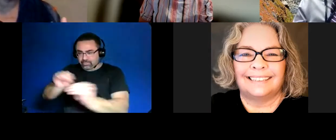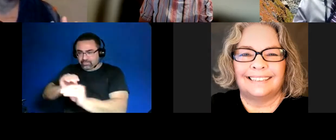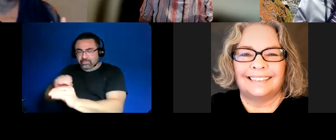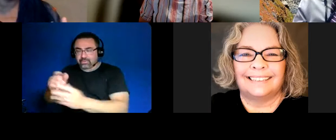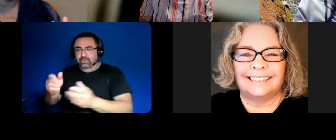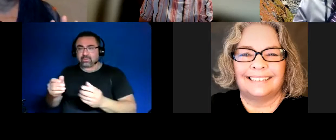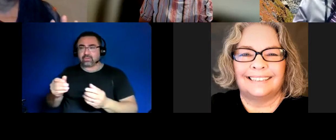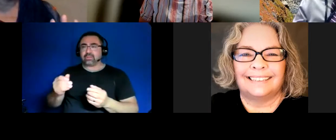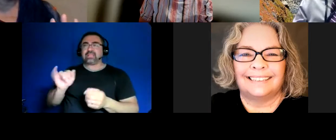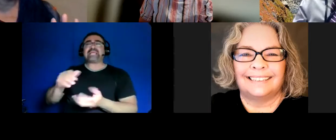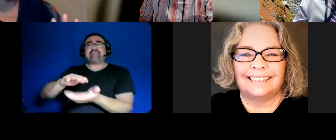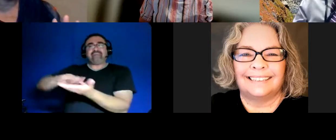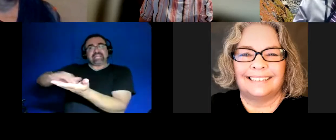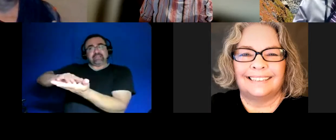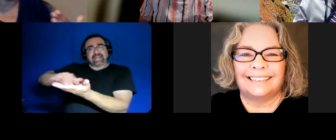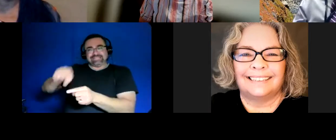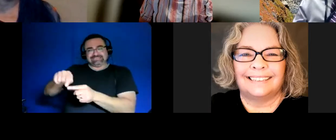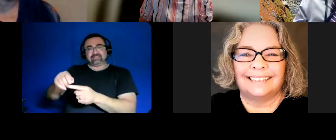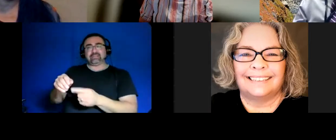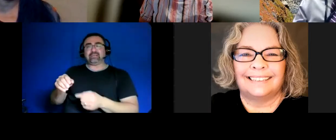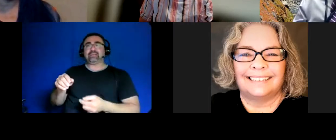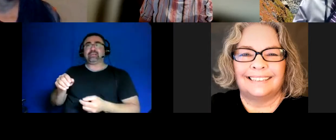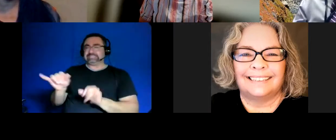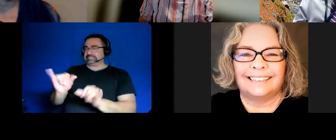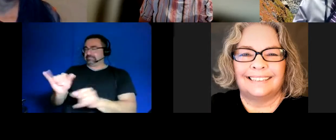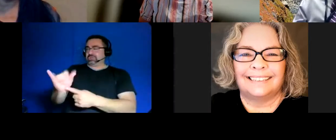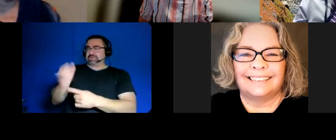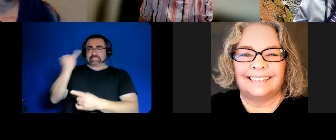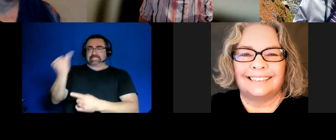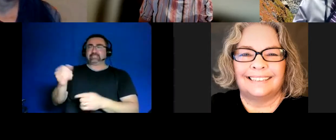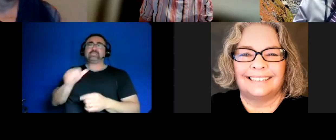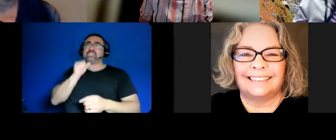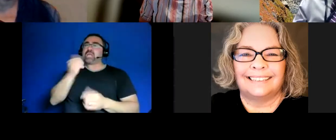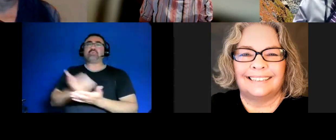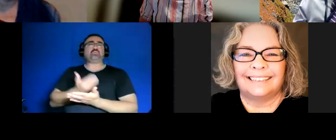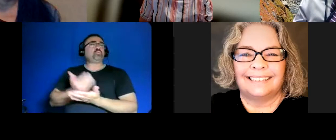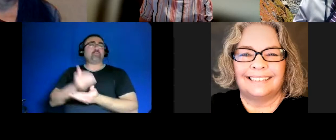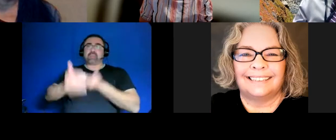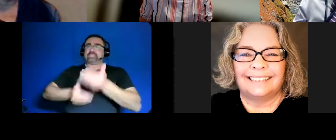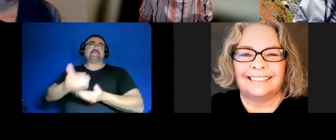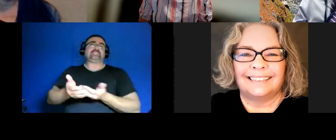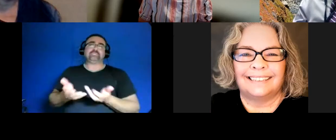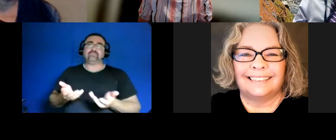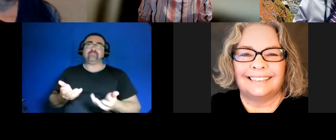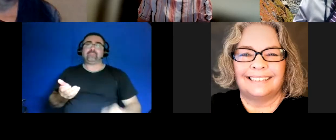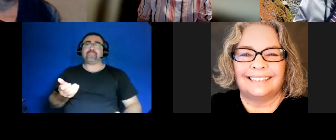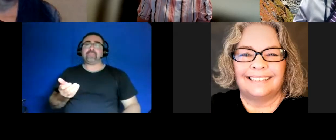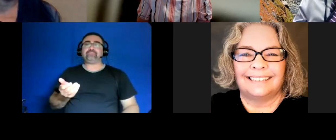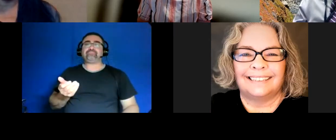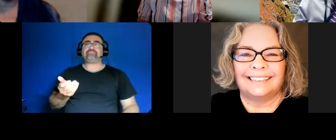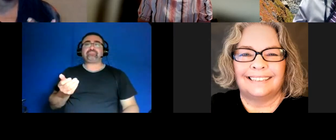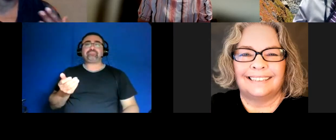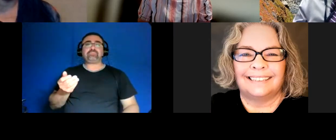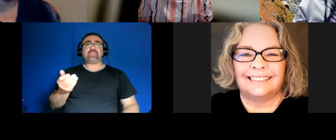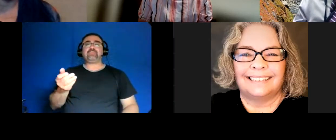of fingerprinting, and this is not a new process. You've